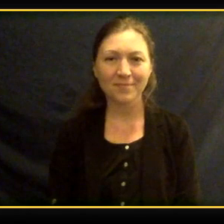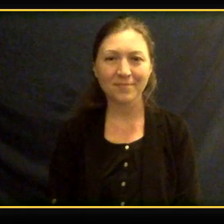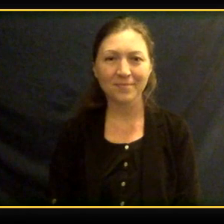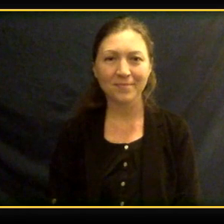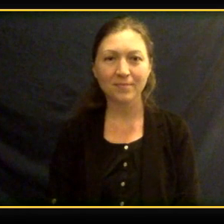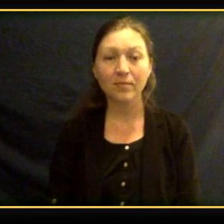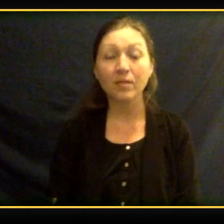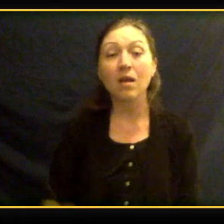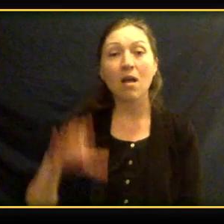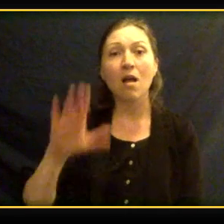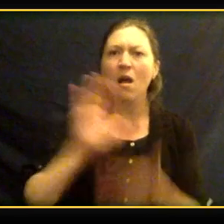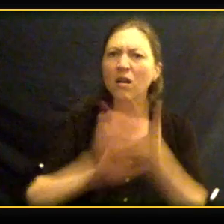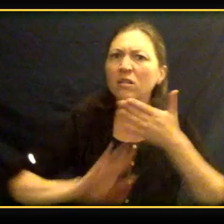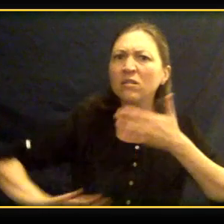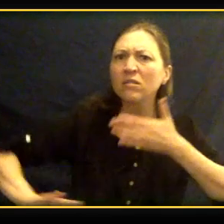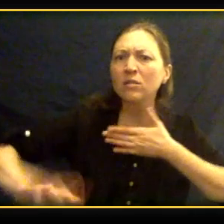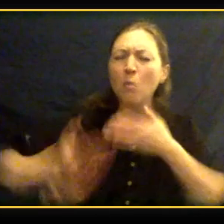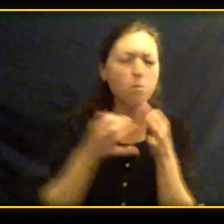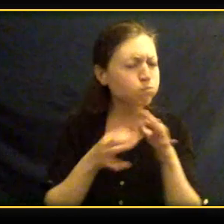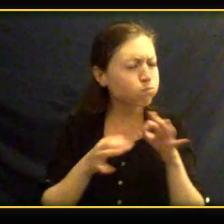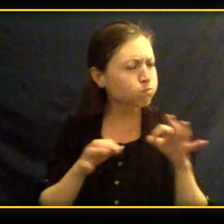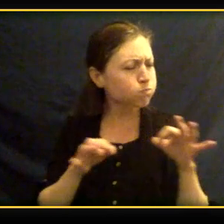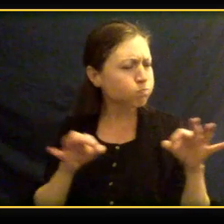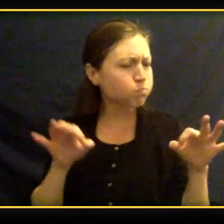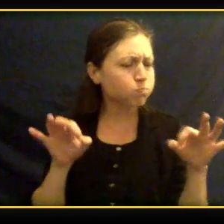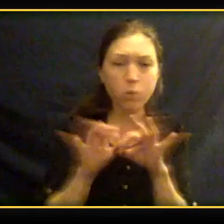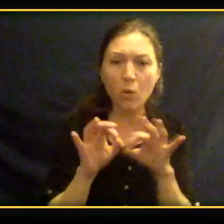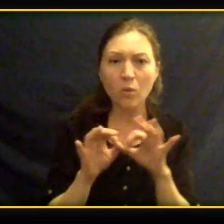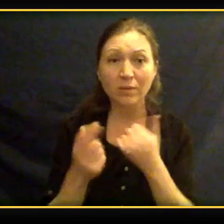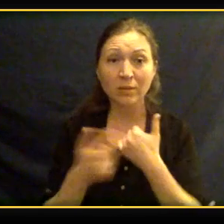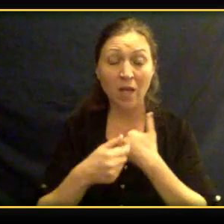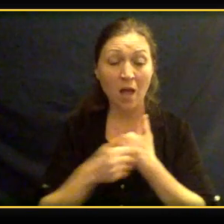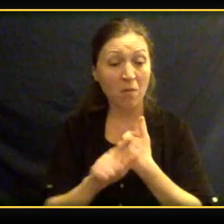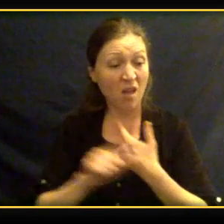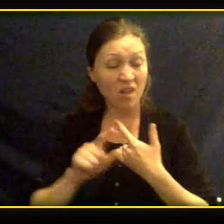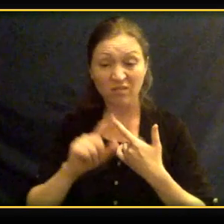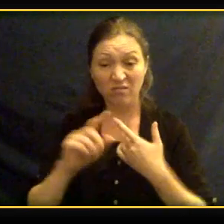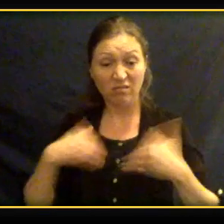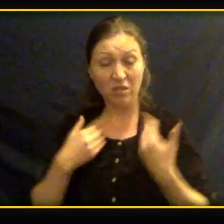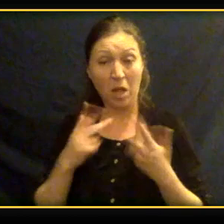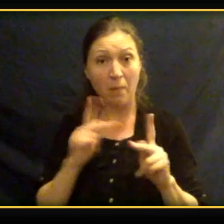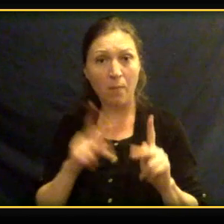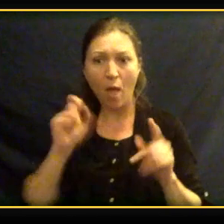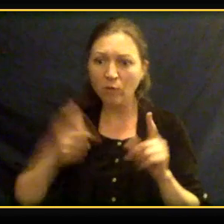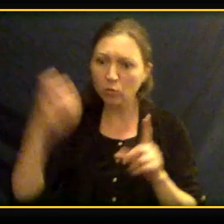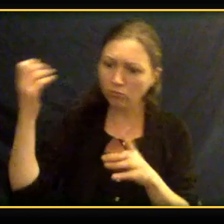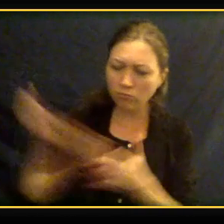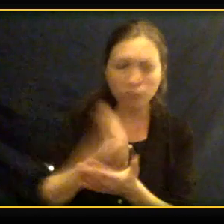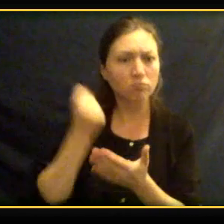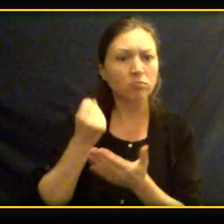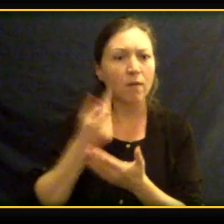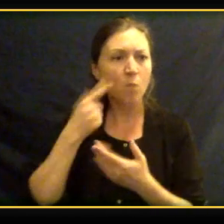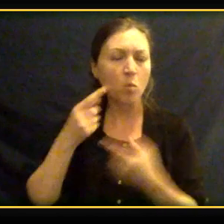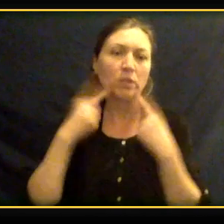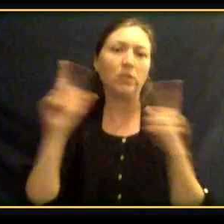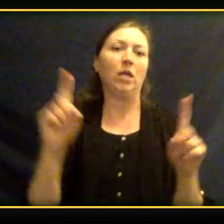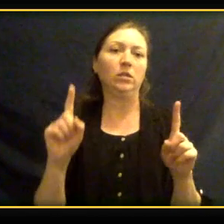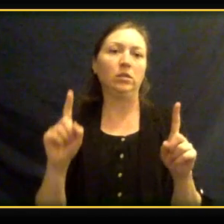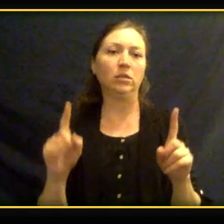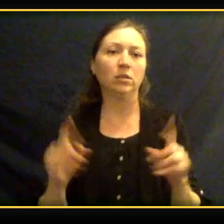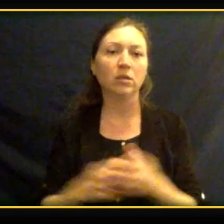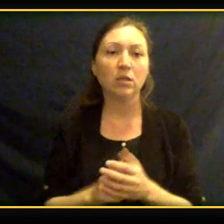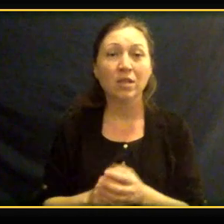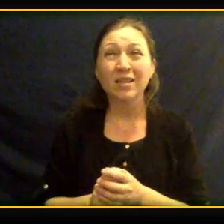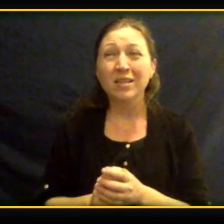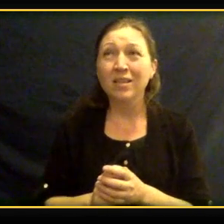College is a critical time that young people must maximize for their future success. For many students with disabilities, it is